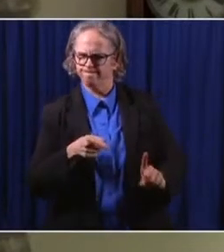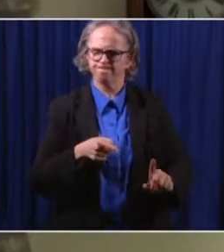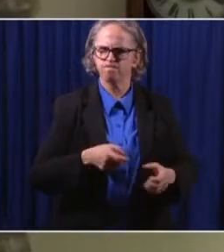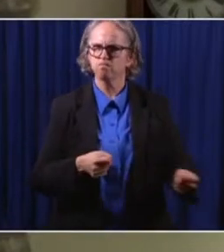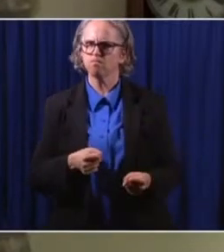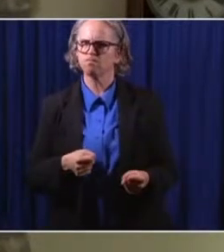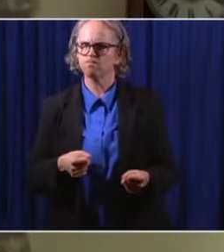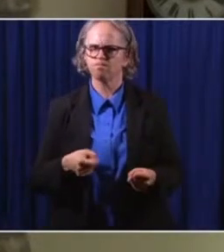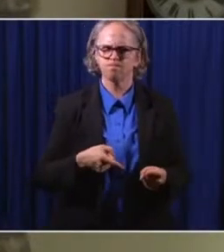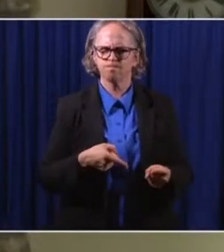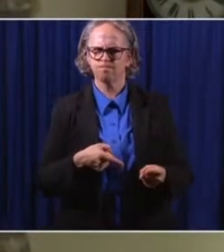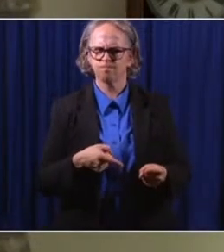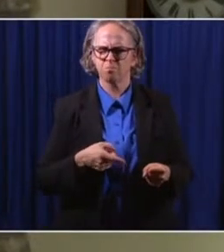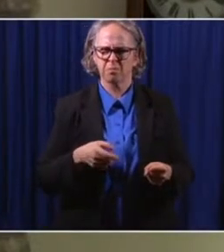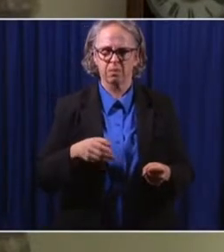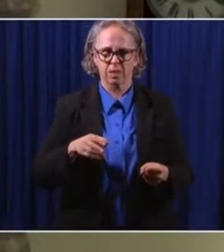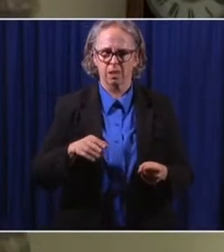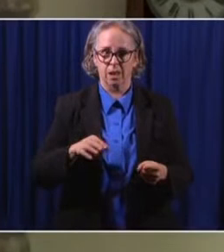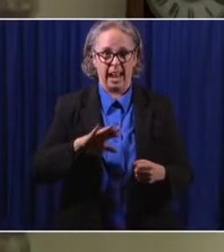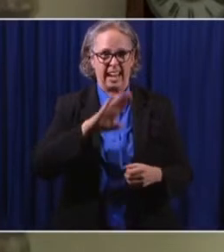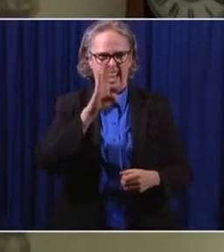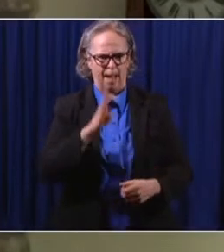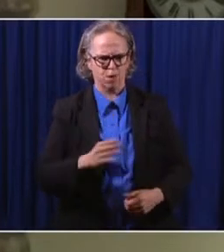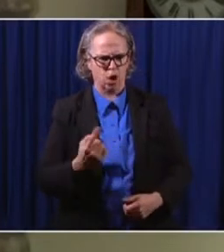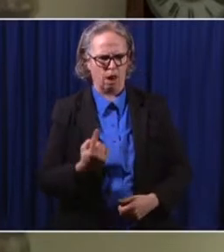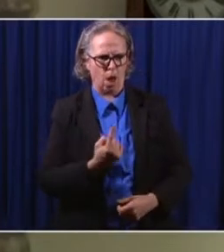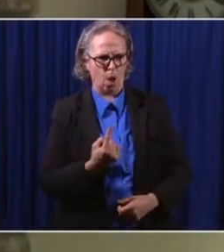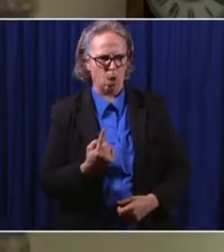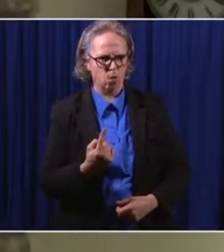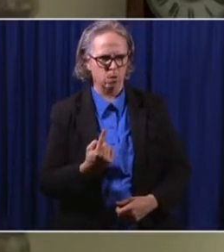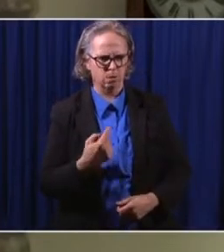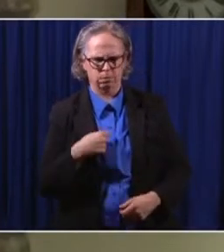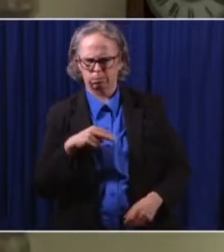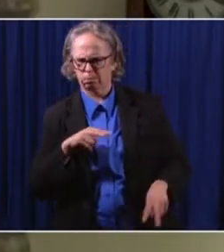rarely alone, doesn't appear to be a parent.